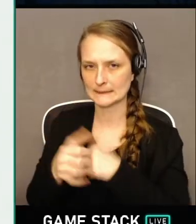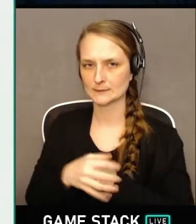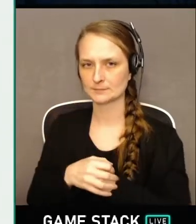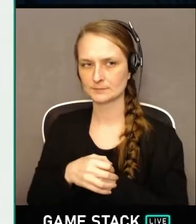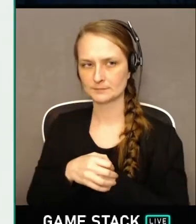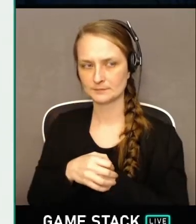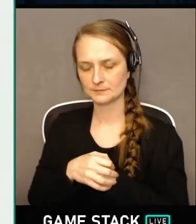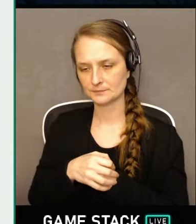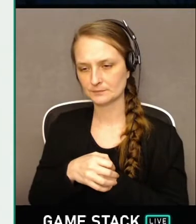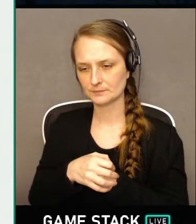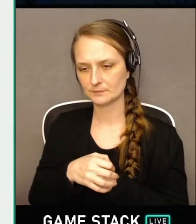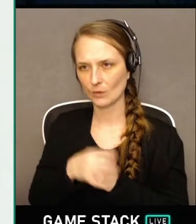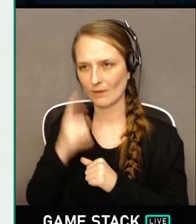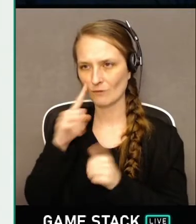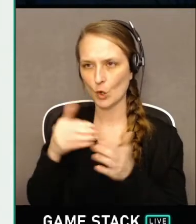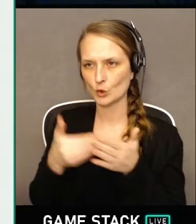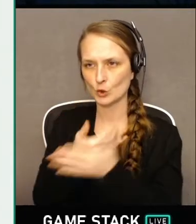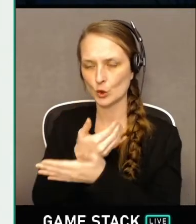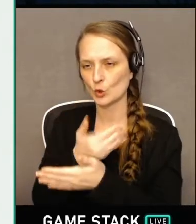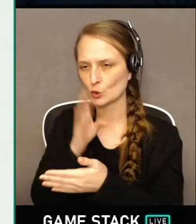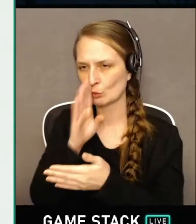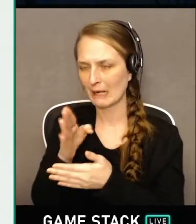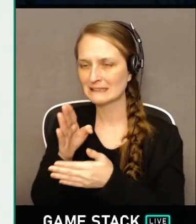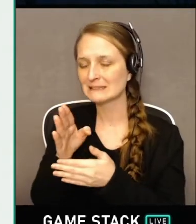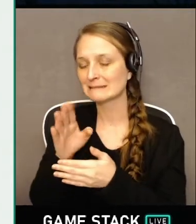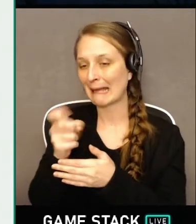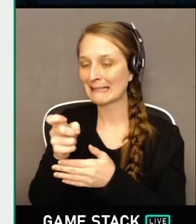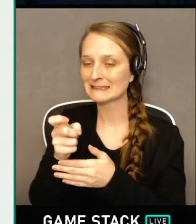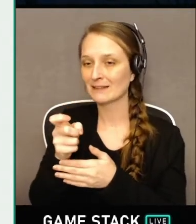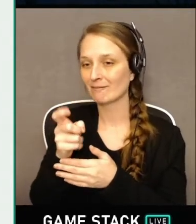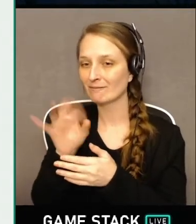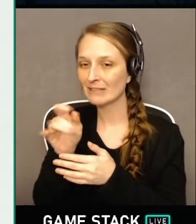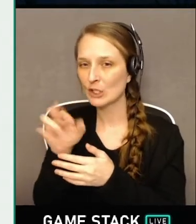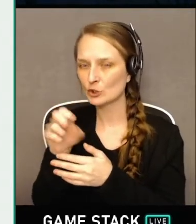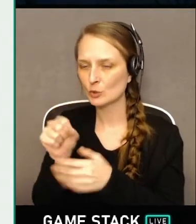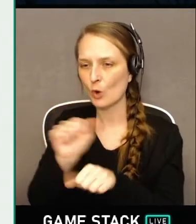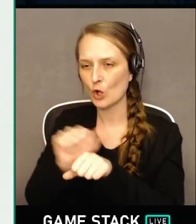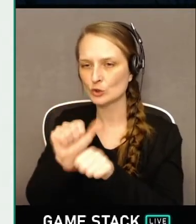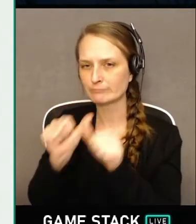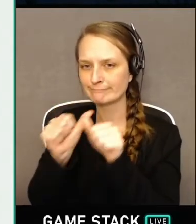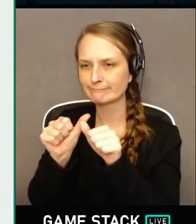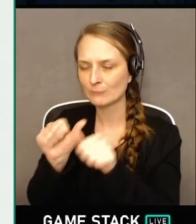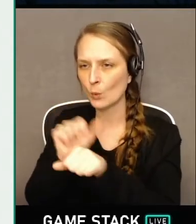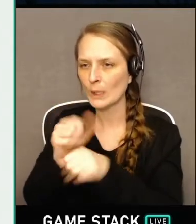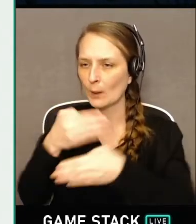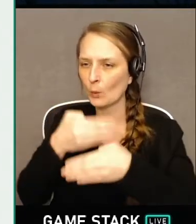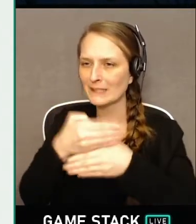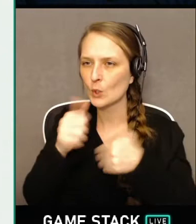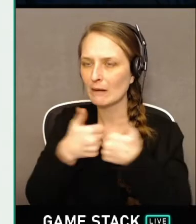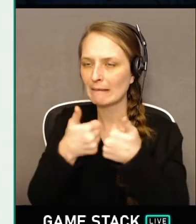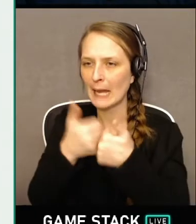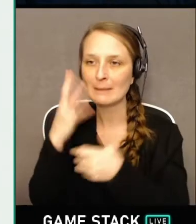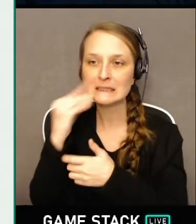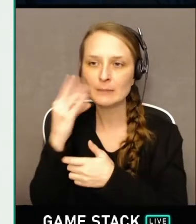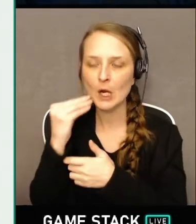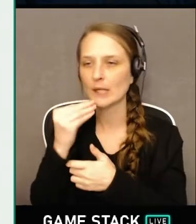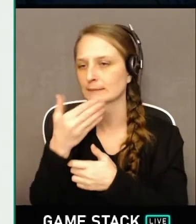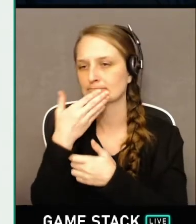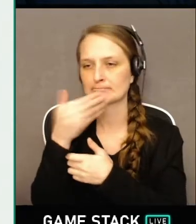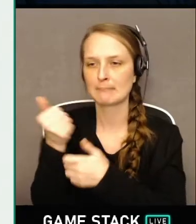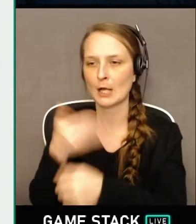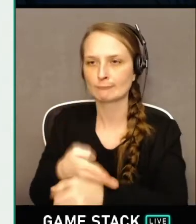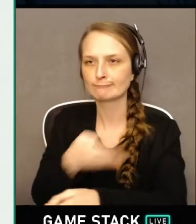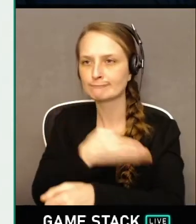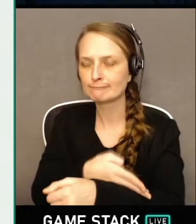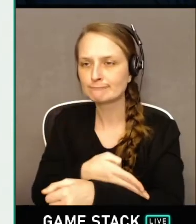Beyond new DirectX features work, we are also working on making Windows game experience even better. We